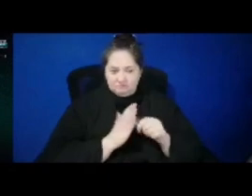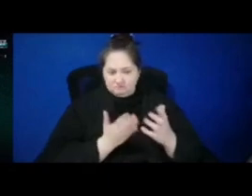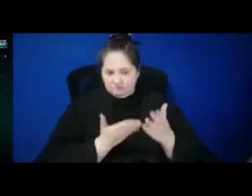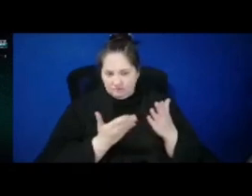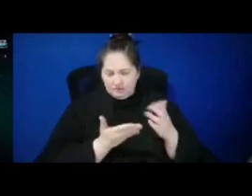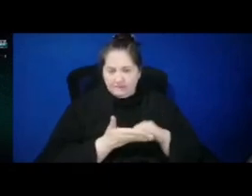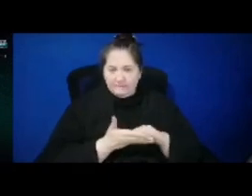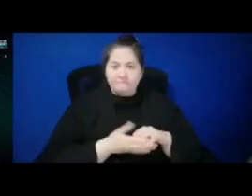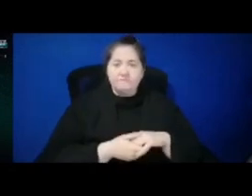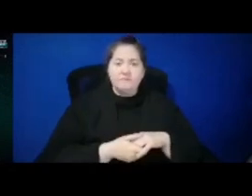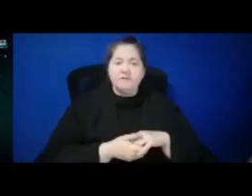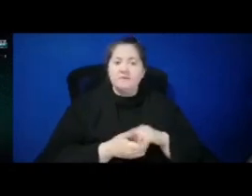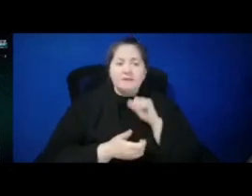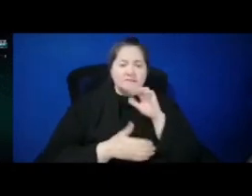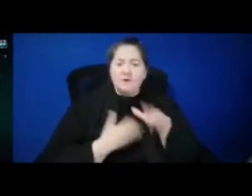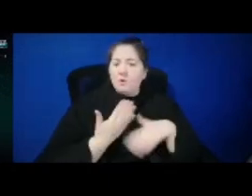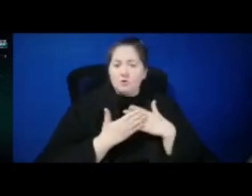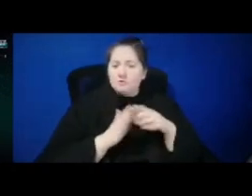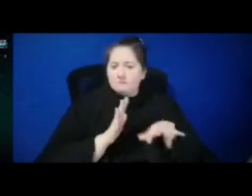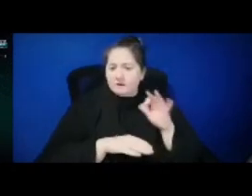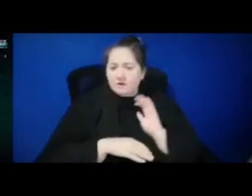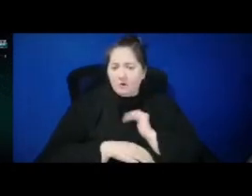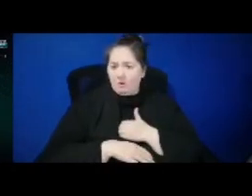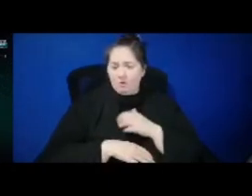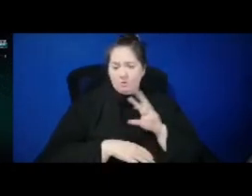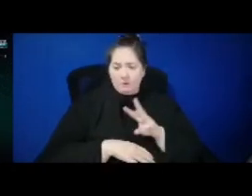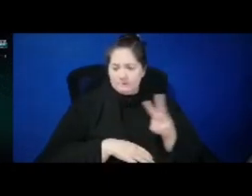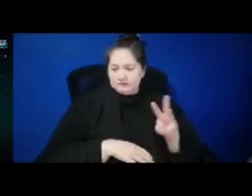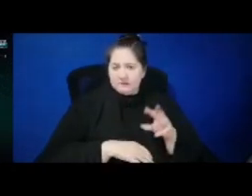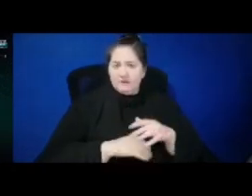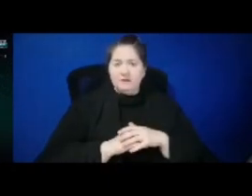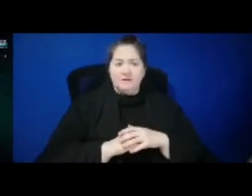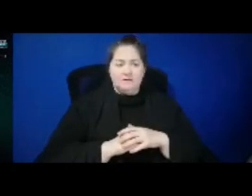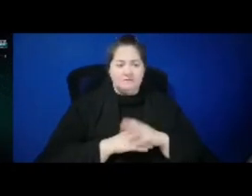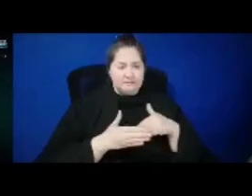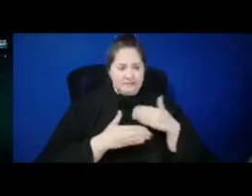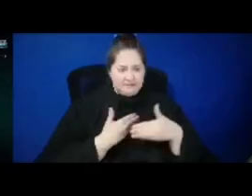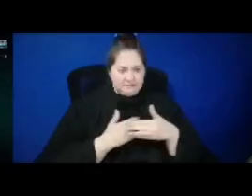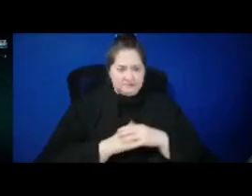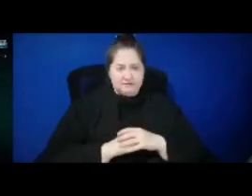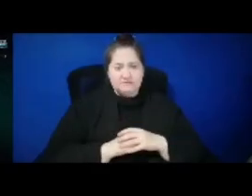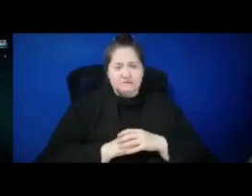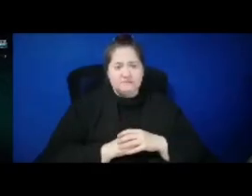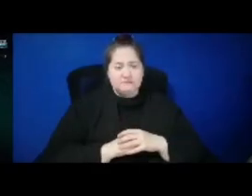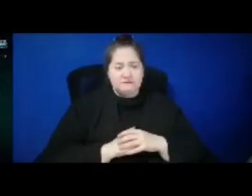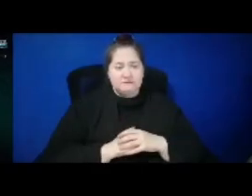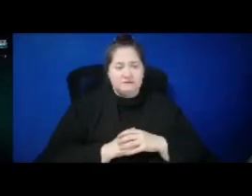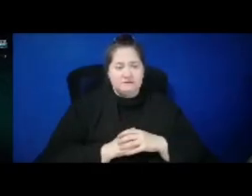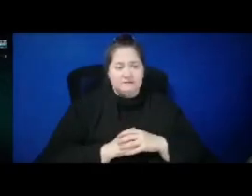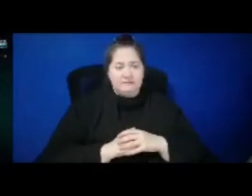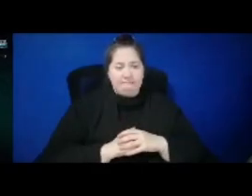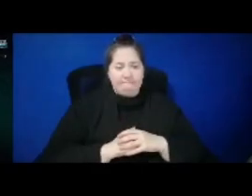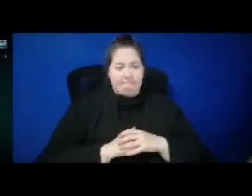that. And that's not all you could find on the Lead Center website. So if you'd go to the next slide.